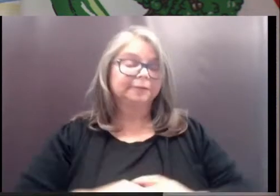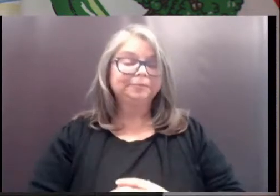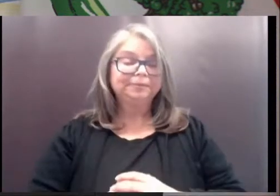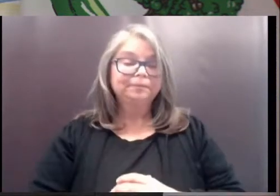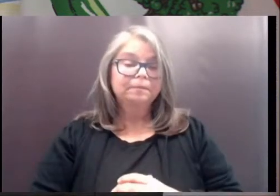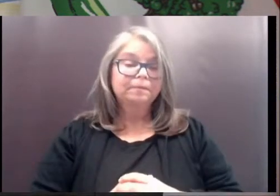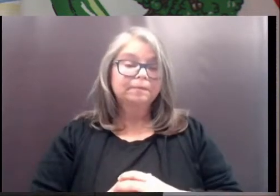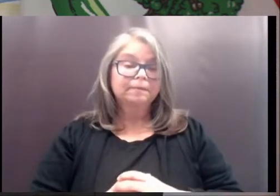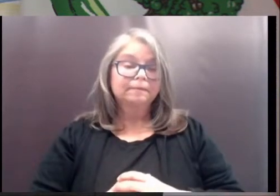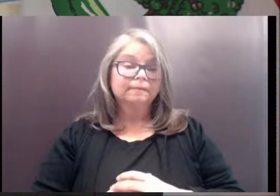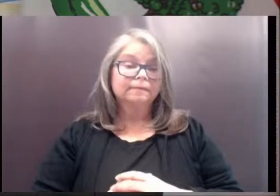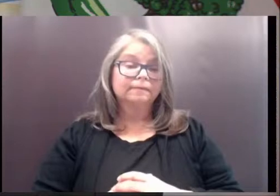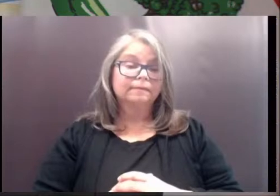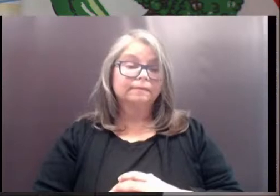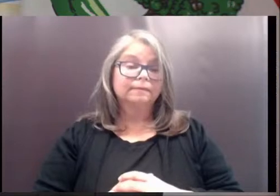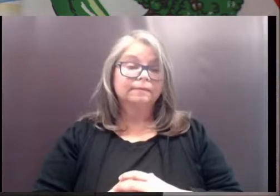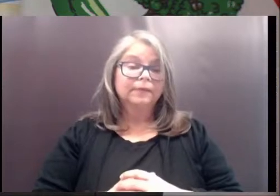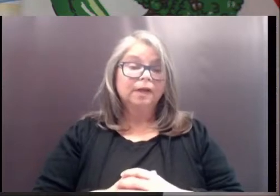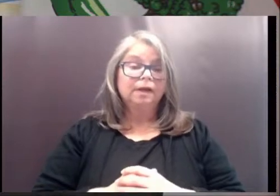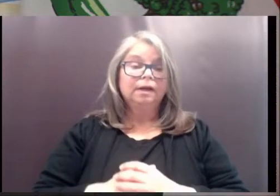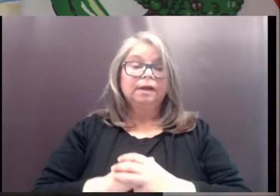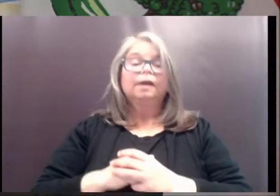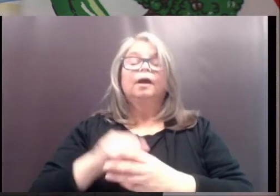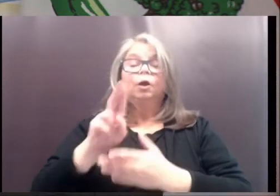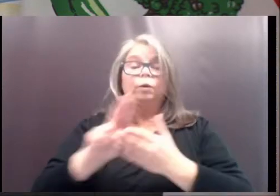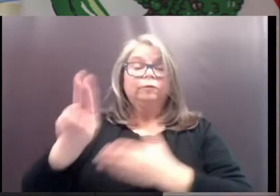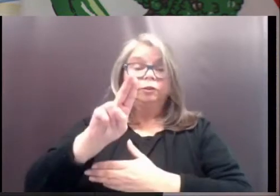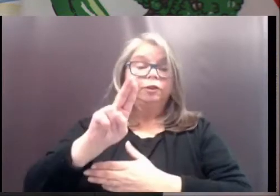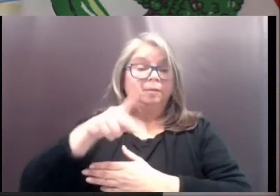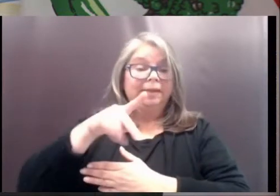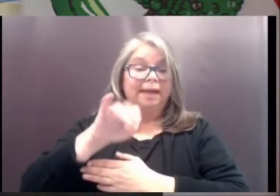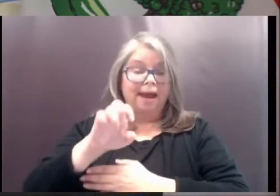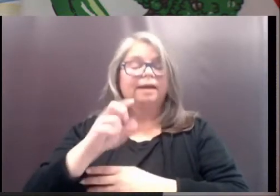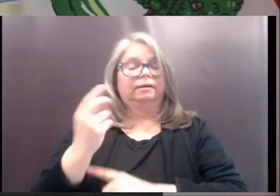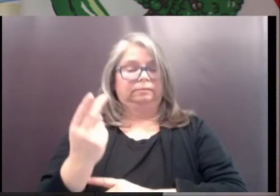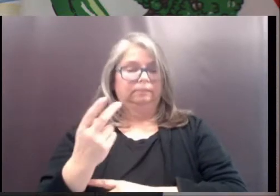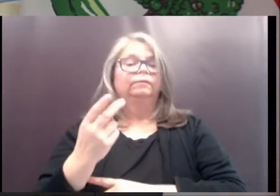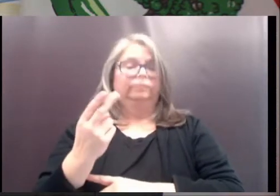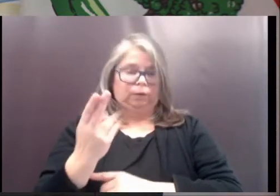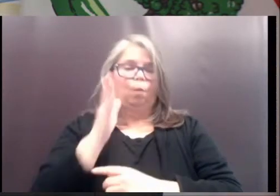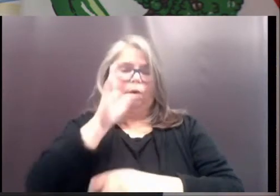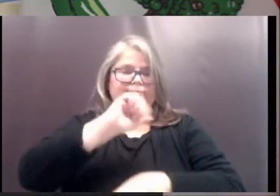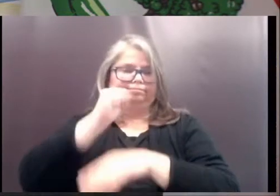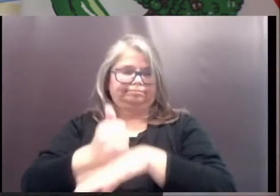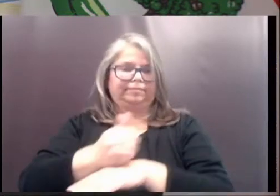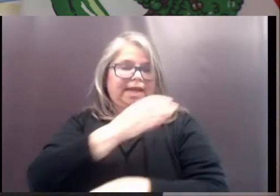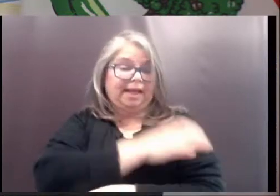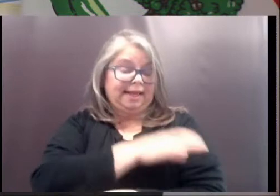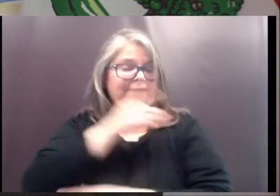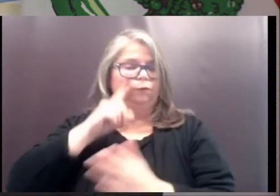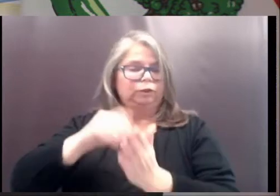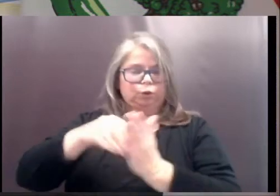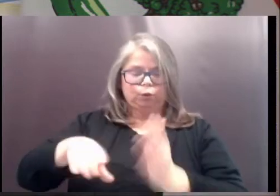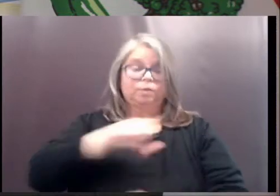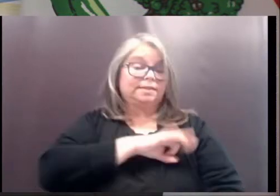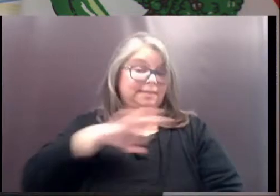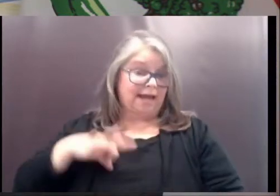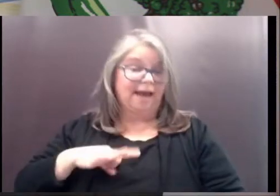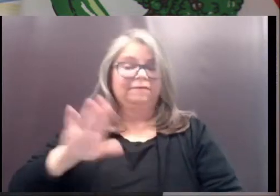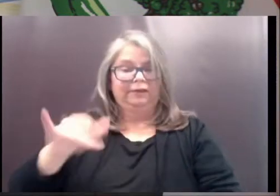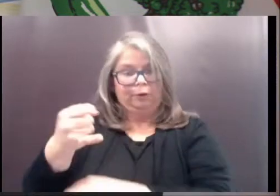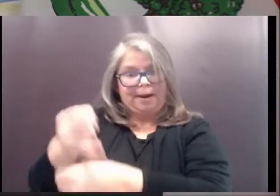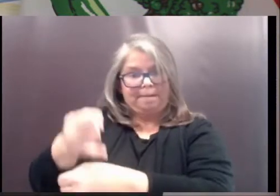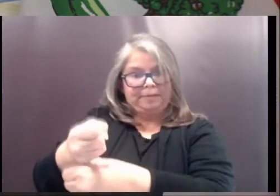UPEI on Thursday will have a clinic for students and staff as well set up on their campus. And we'll have further details around the